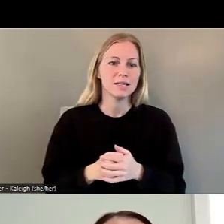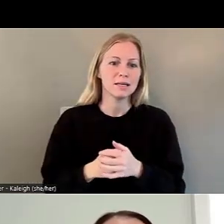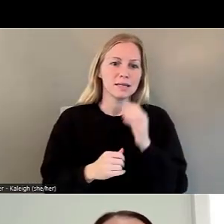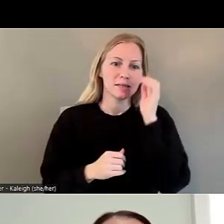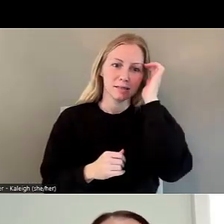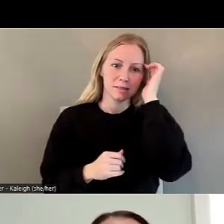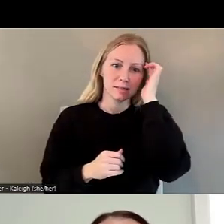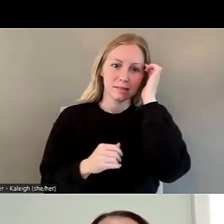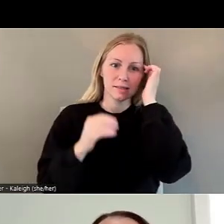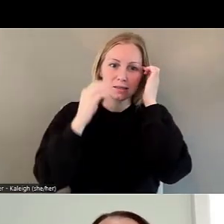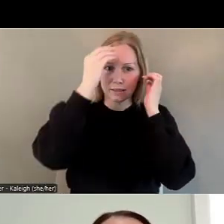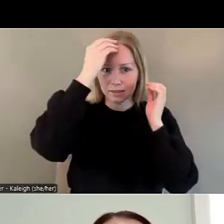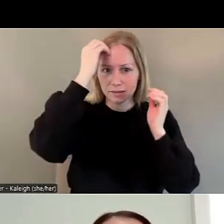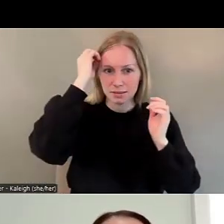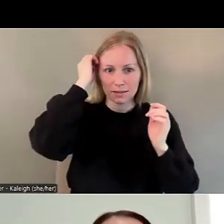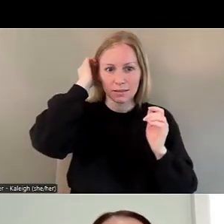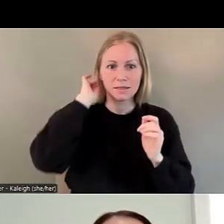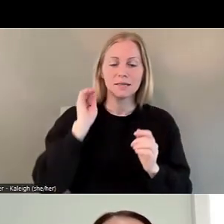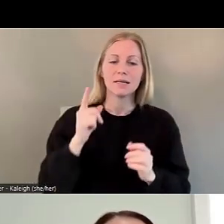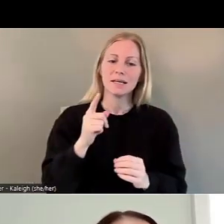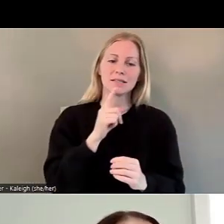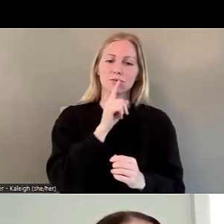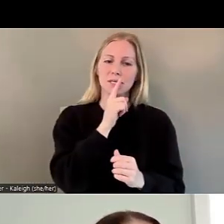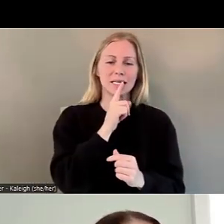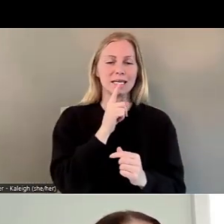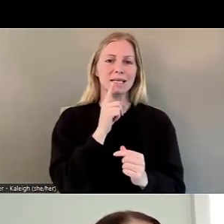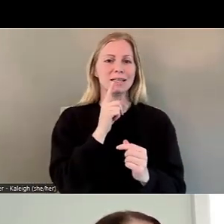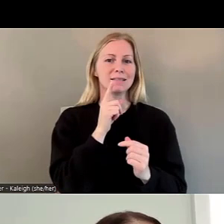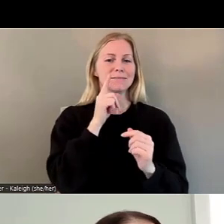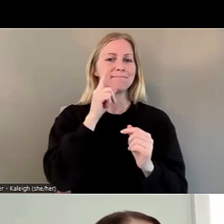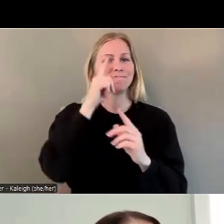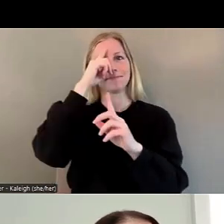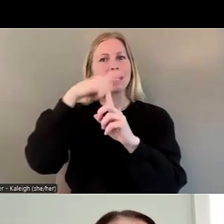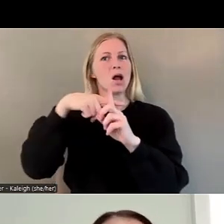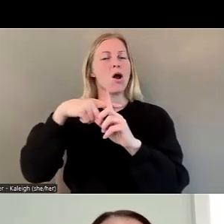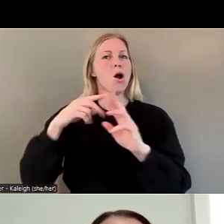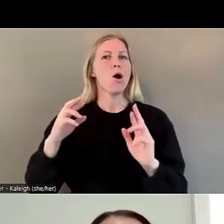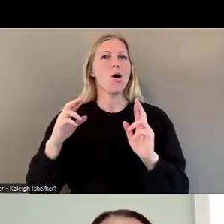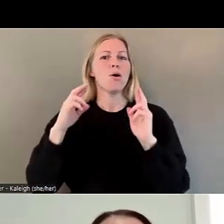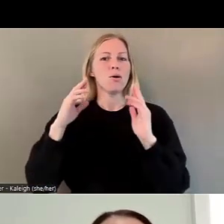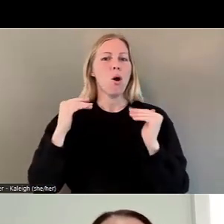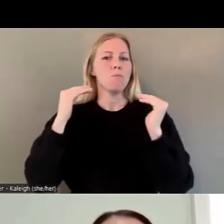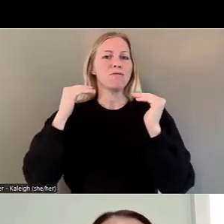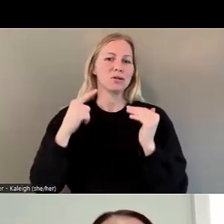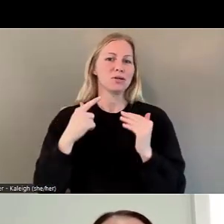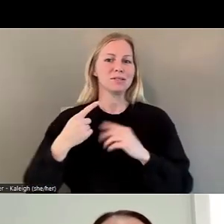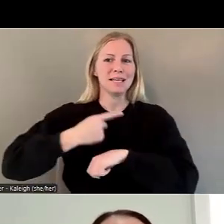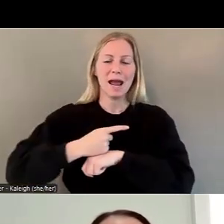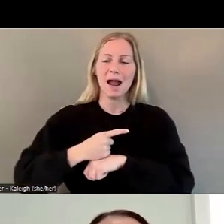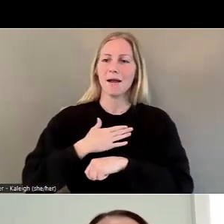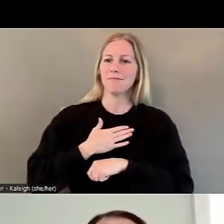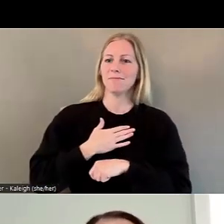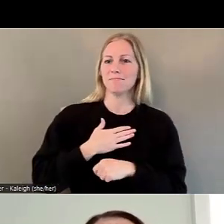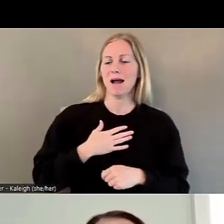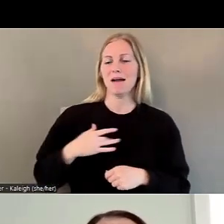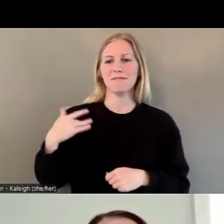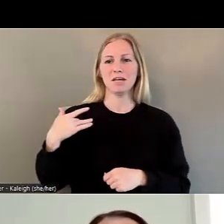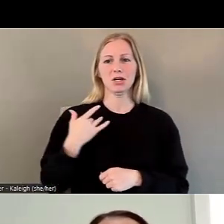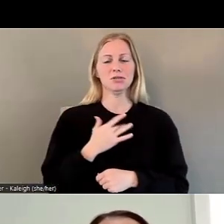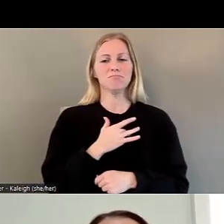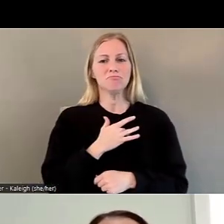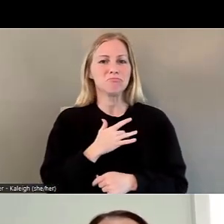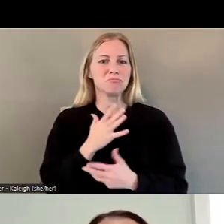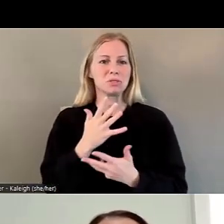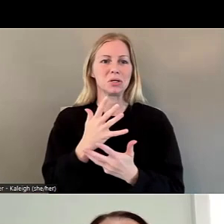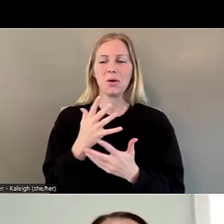just it's such a hopeful day. And I'm really encouraged to see so many people coming together to find the best way to